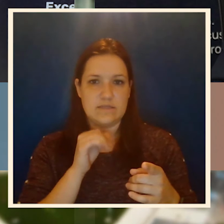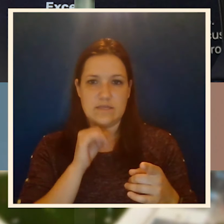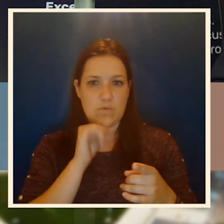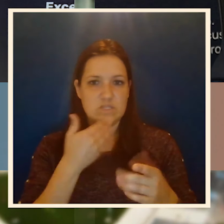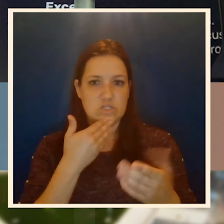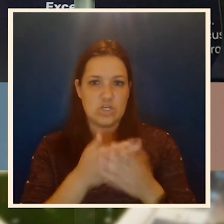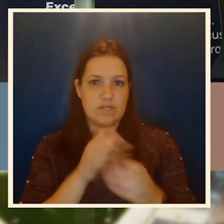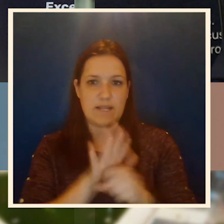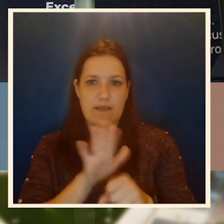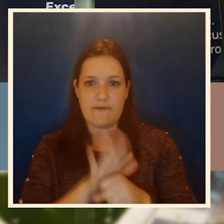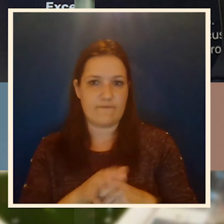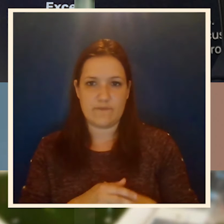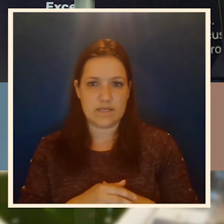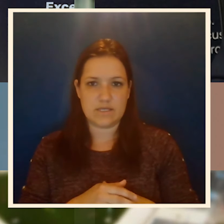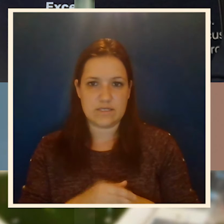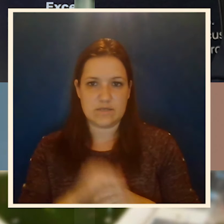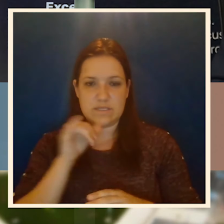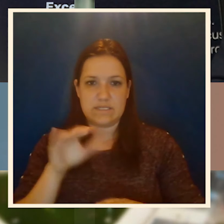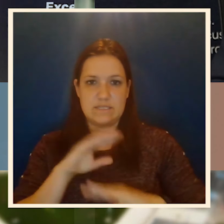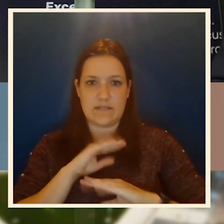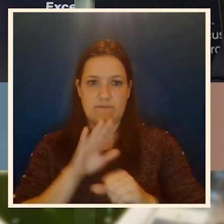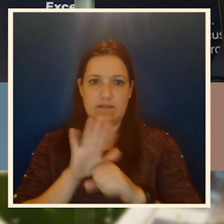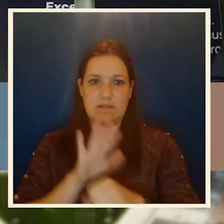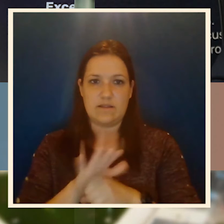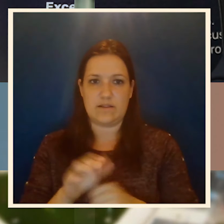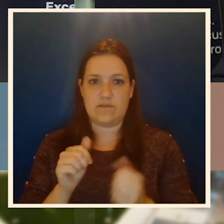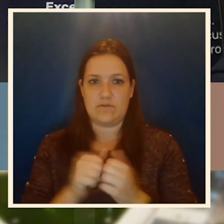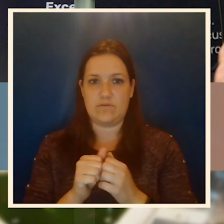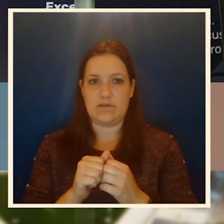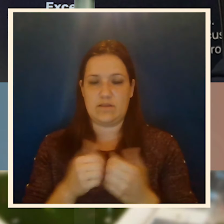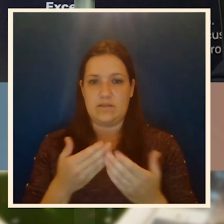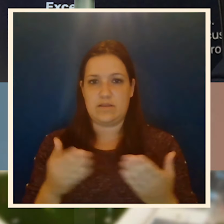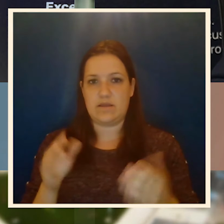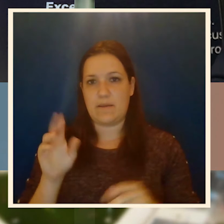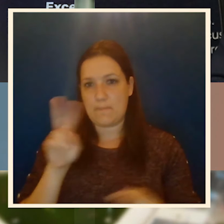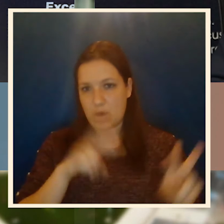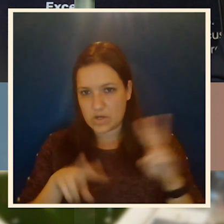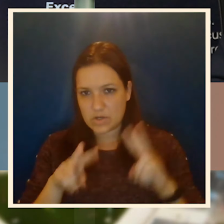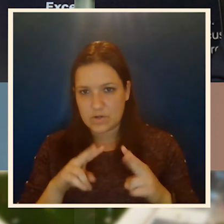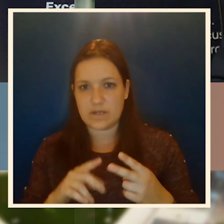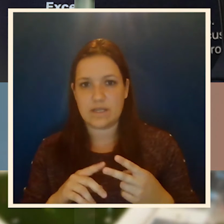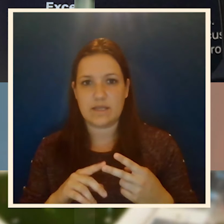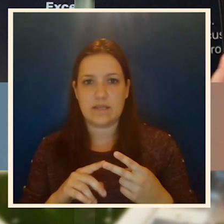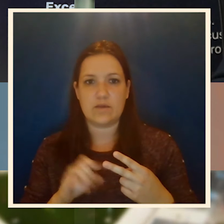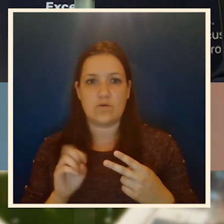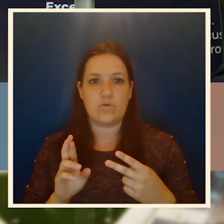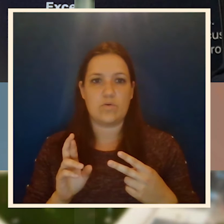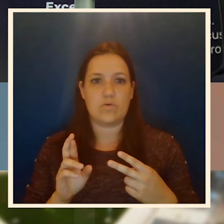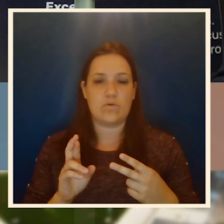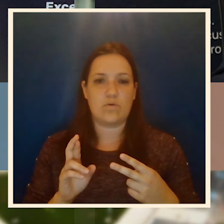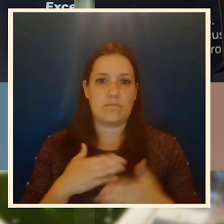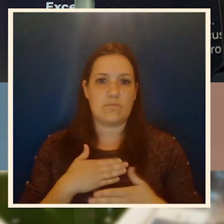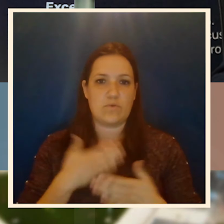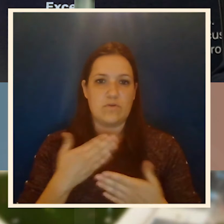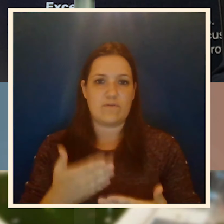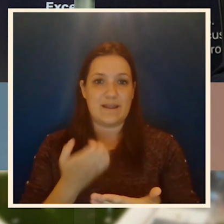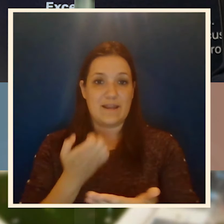meet their expectations or satisfaction in areas of monitoring or in